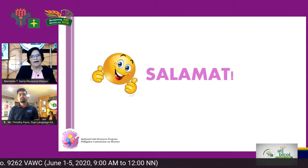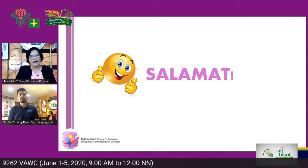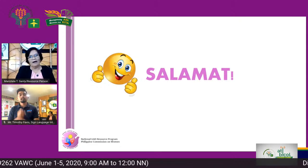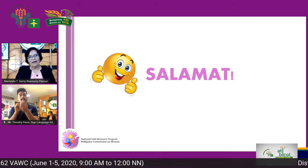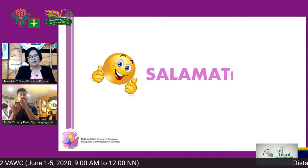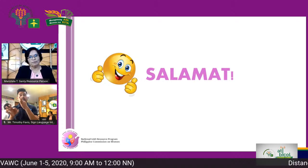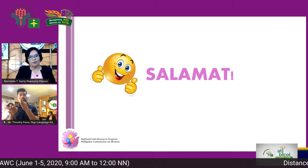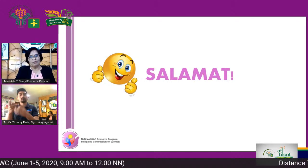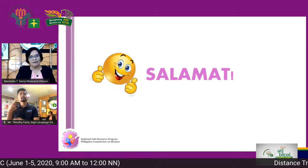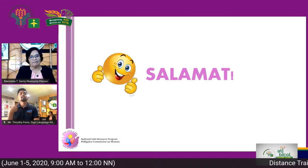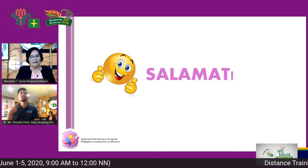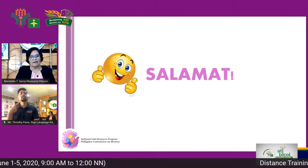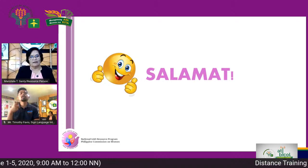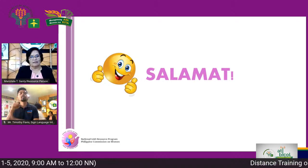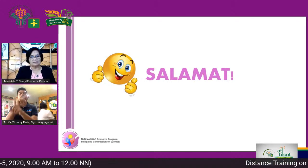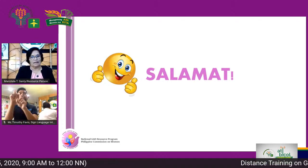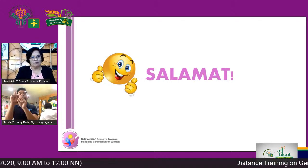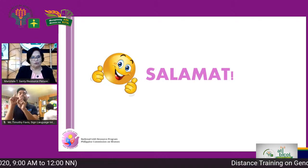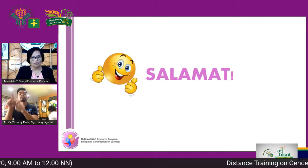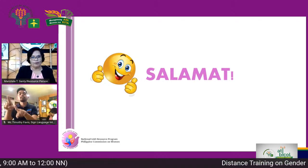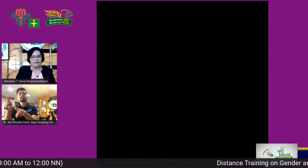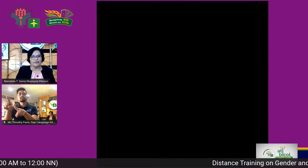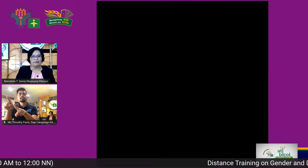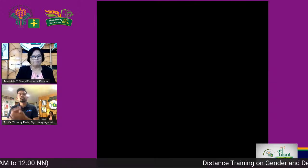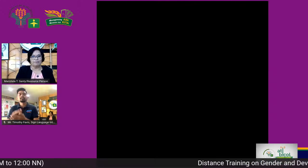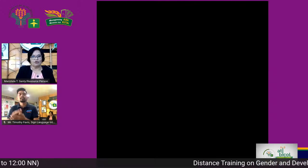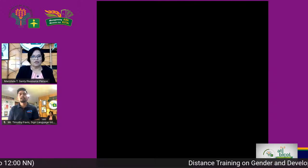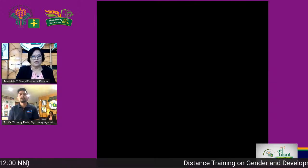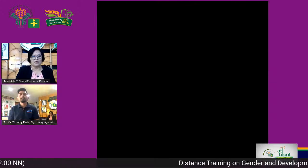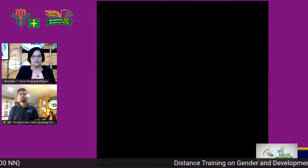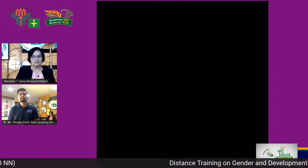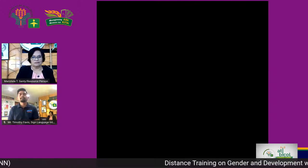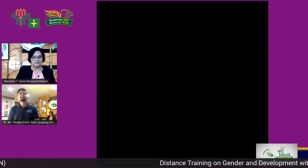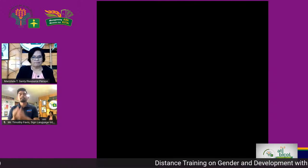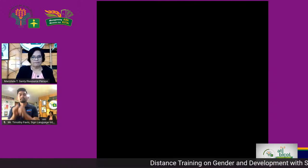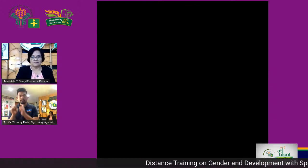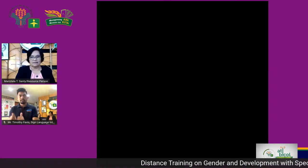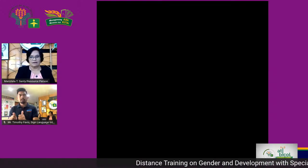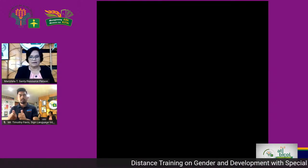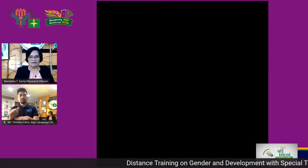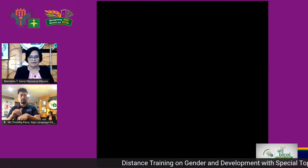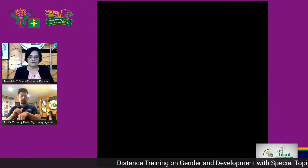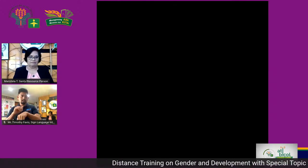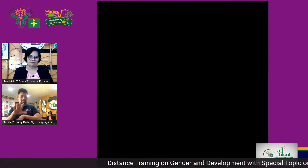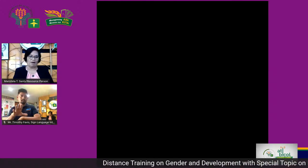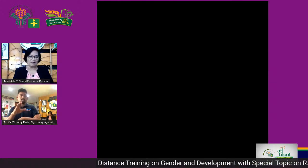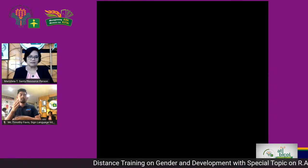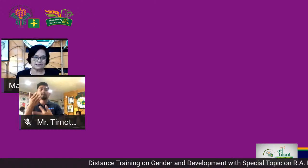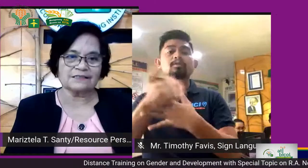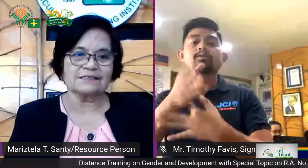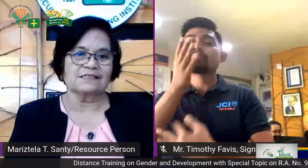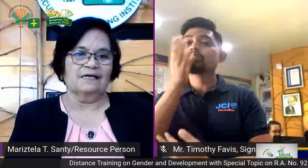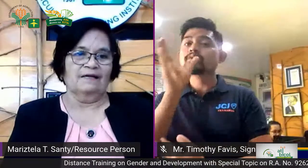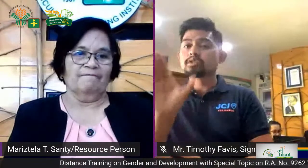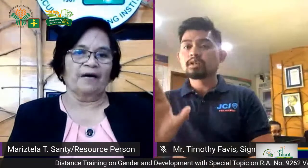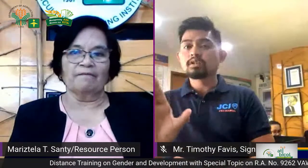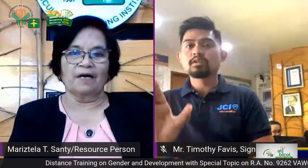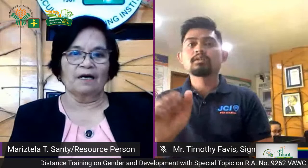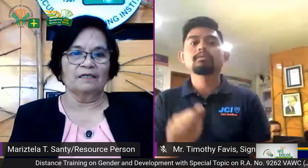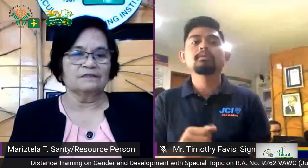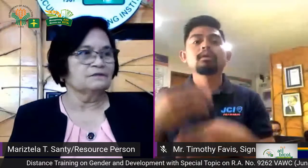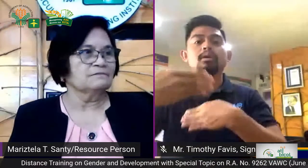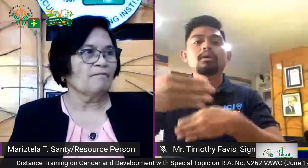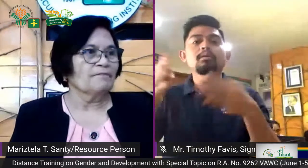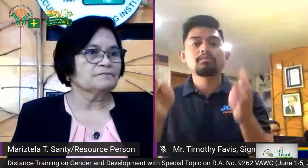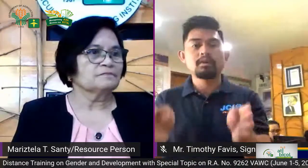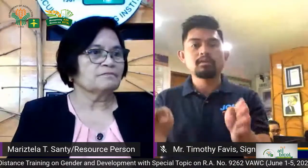Kung may mga ano po, may mga tanong, pwede naman pong i-submit sa box para